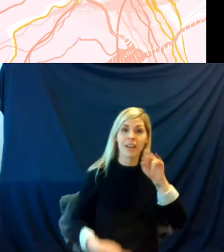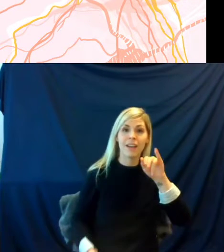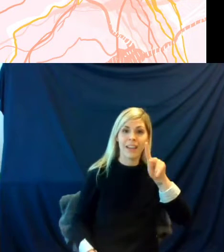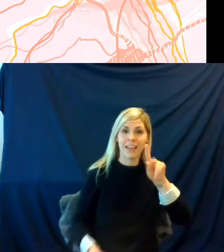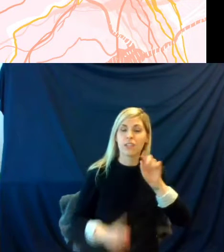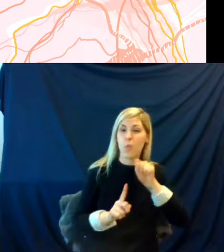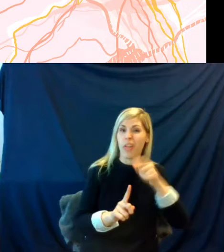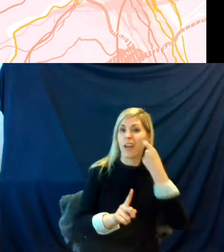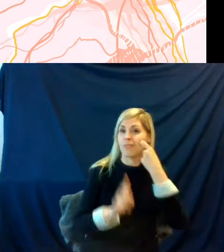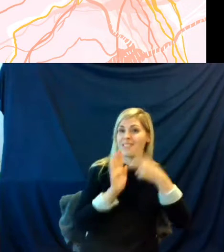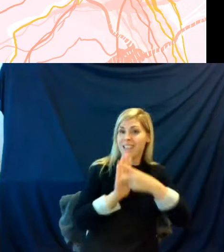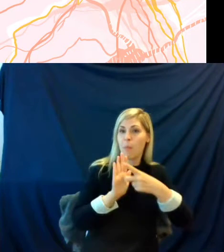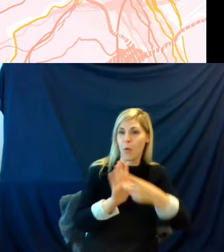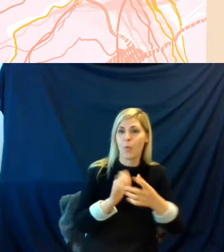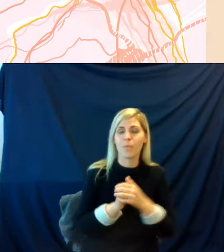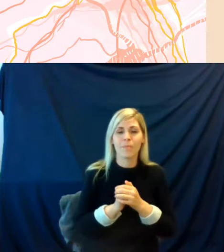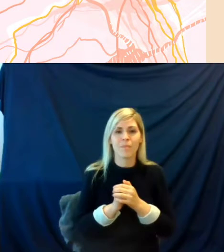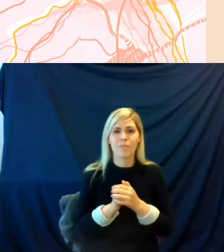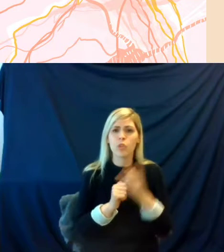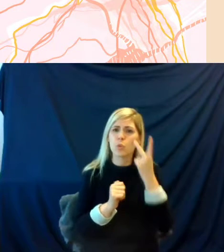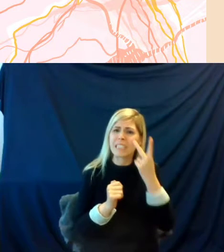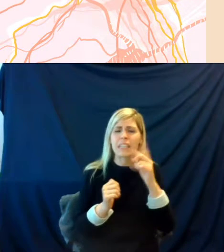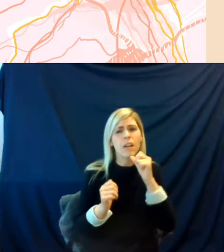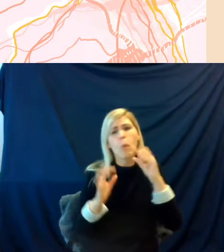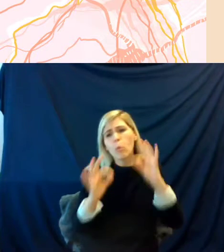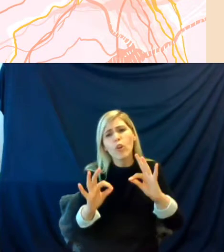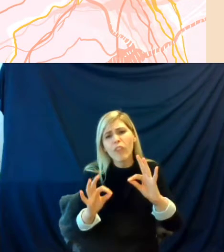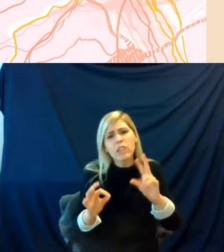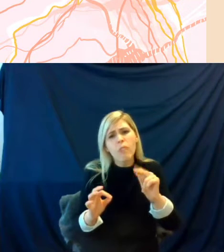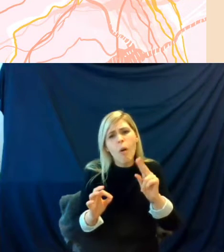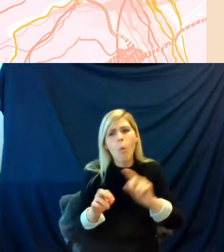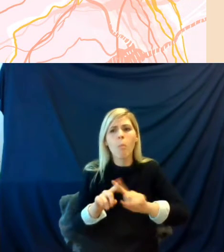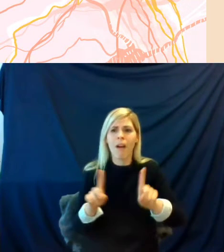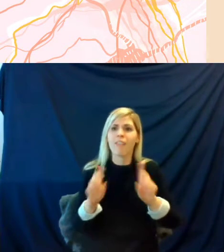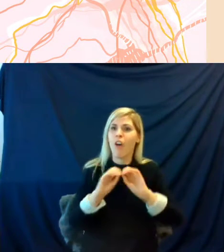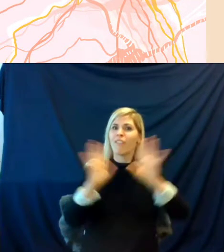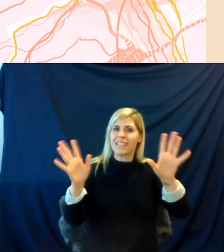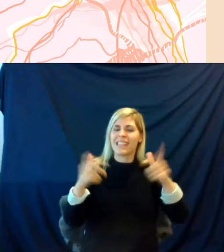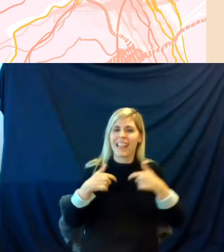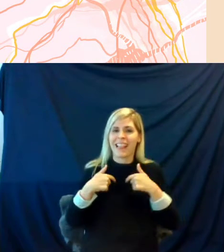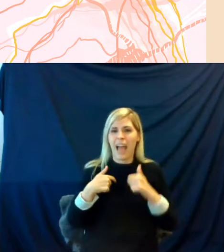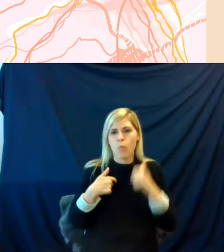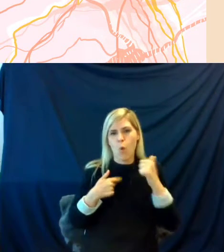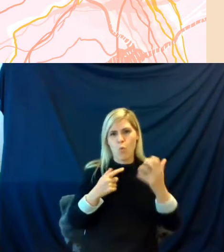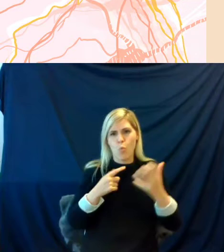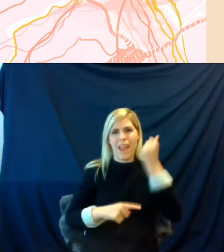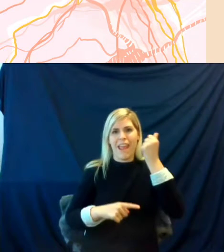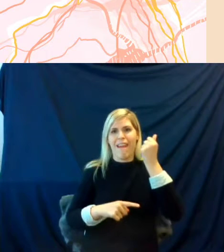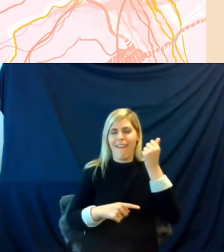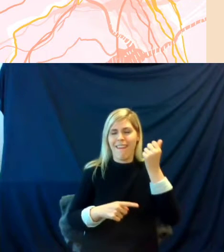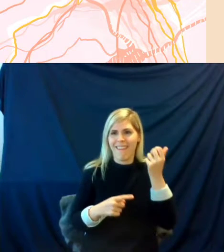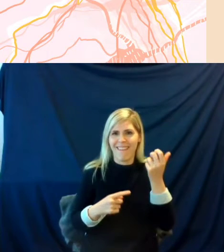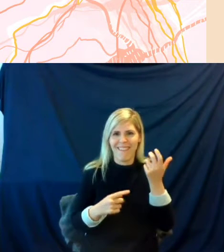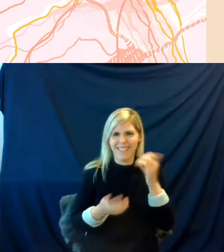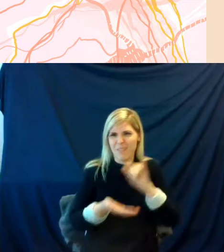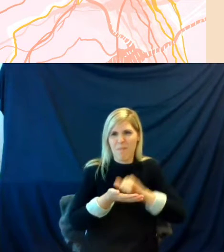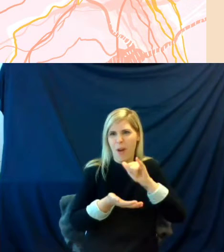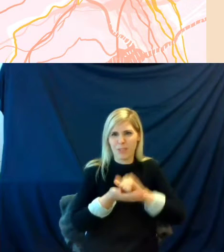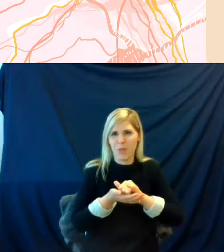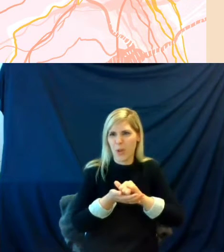Yeah, so that was kind of the demo. And as you can see, it wasn't perfect. Obviously, I'm not going to win against